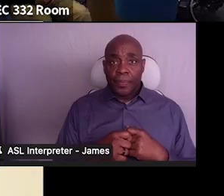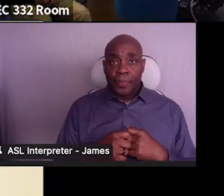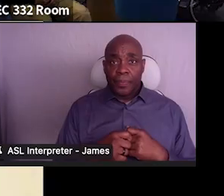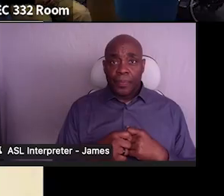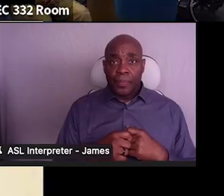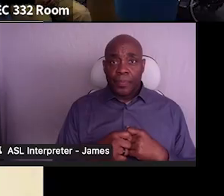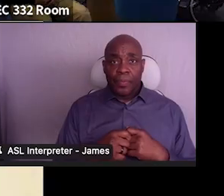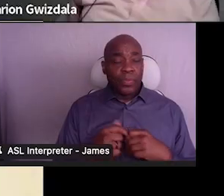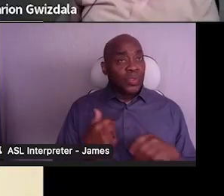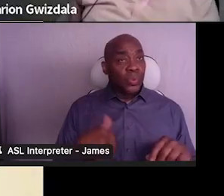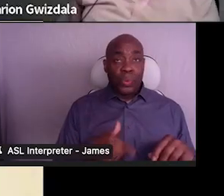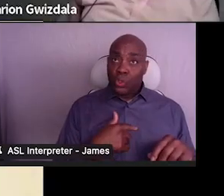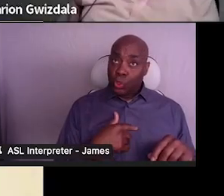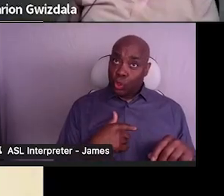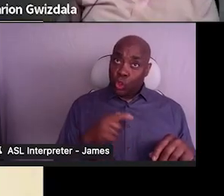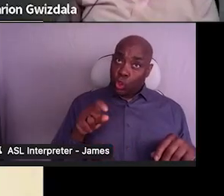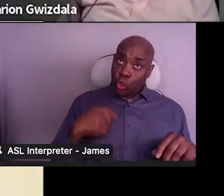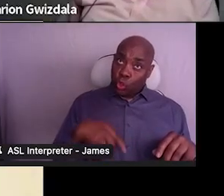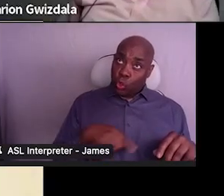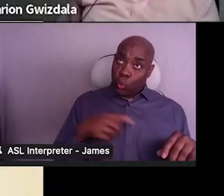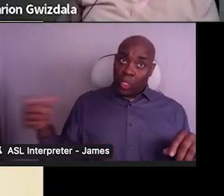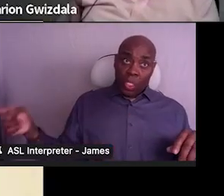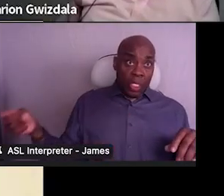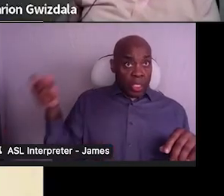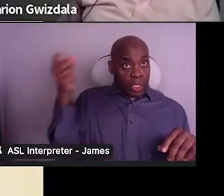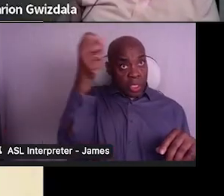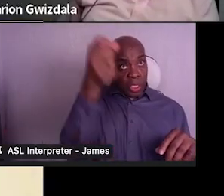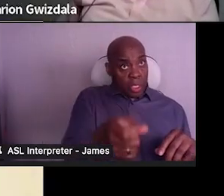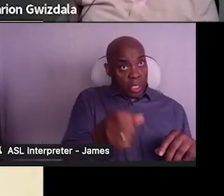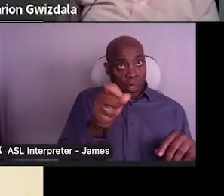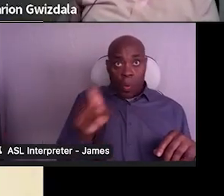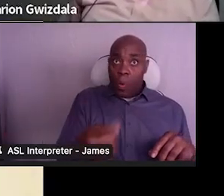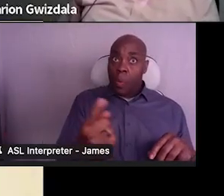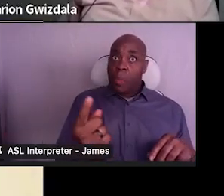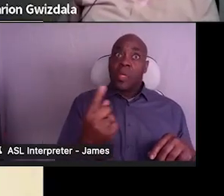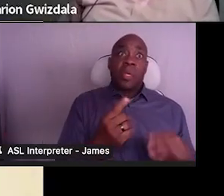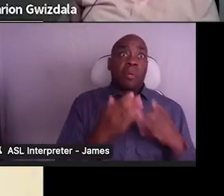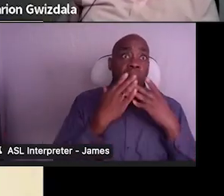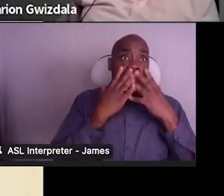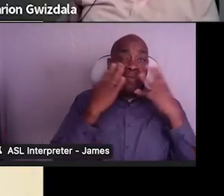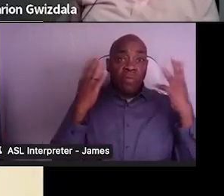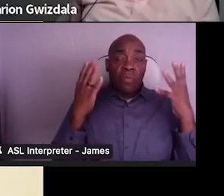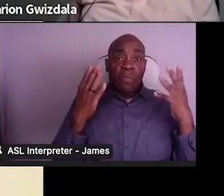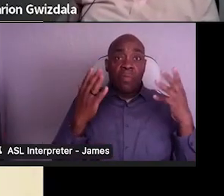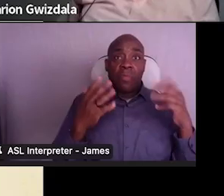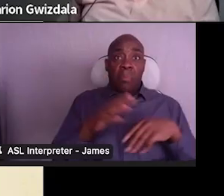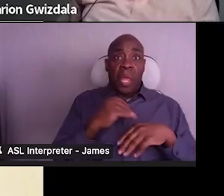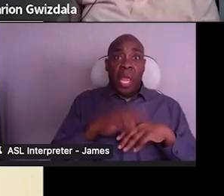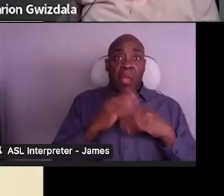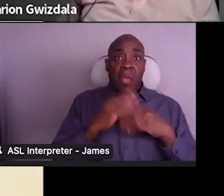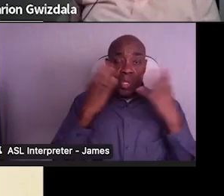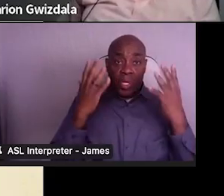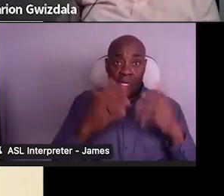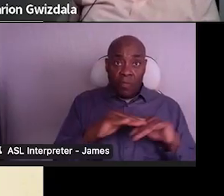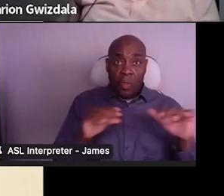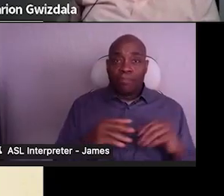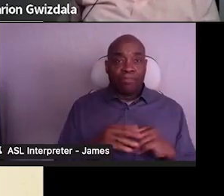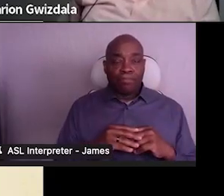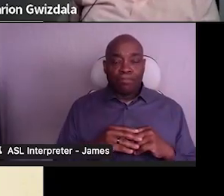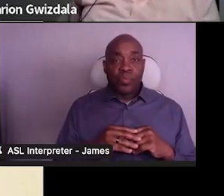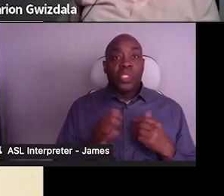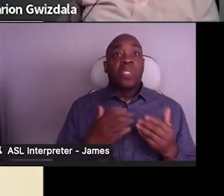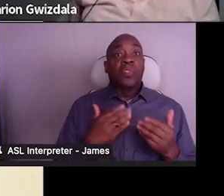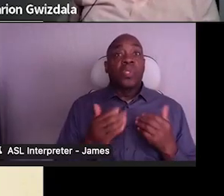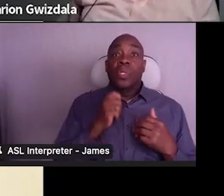We should not be relegated to only a pet-friendly floor. Even though pets are